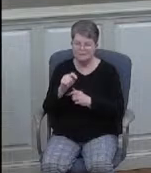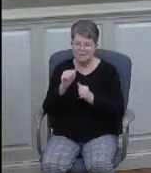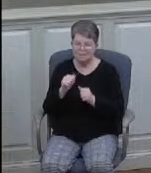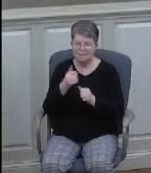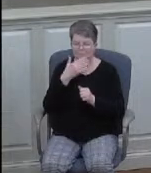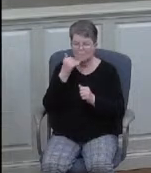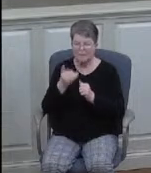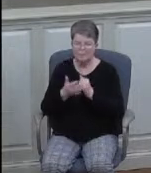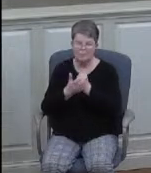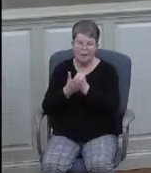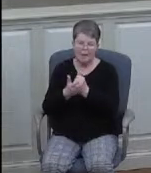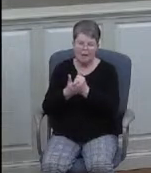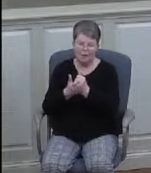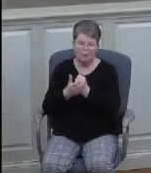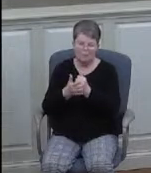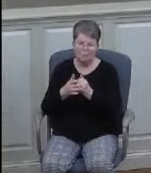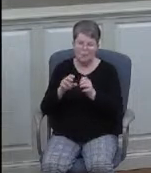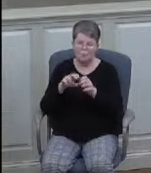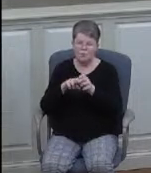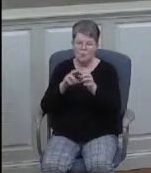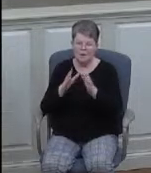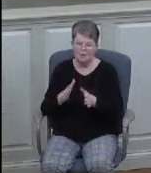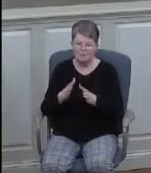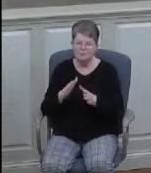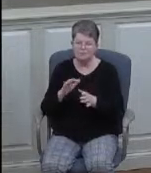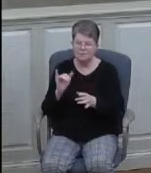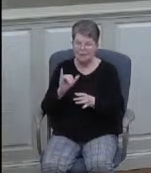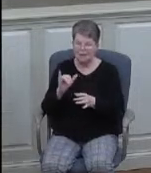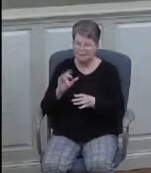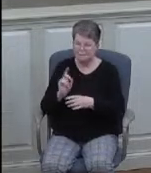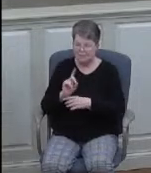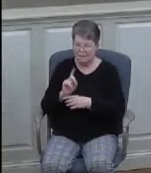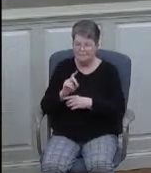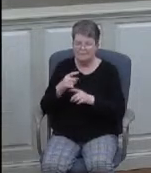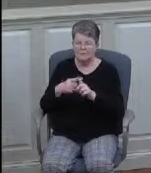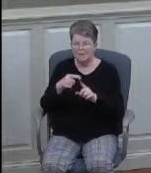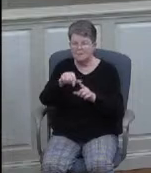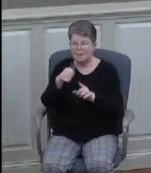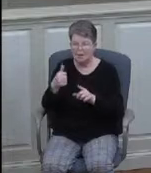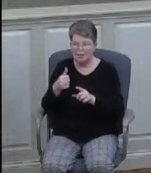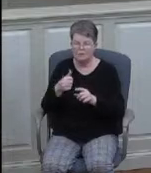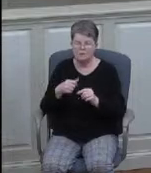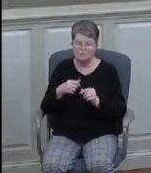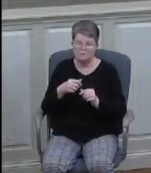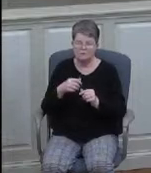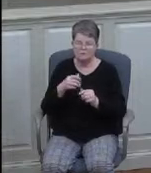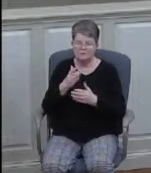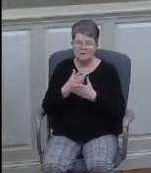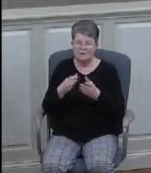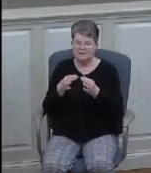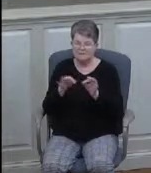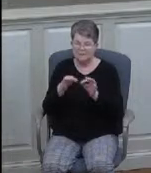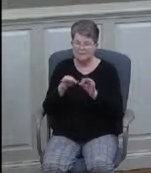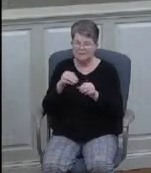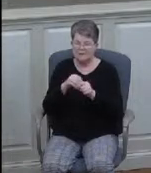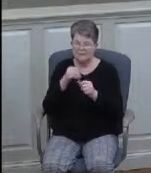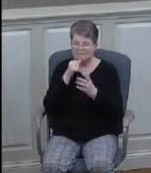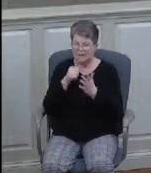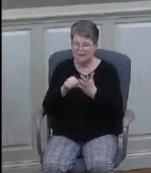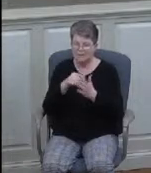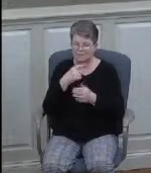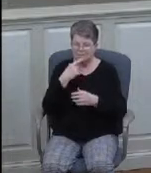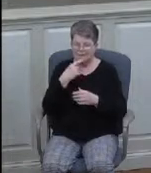transit riders within our local city served, including Danville and others. Some of the other statements that's in the letter is that